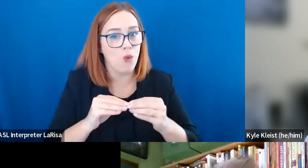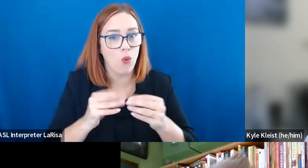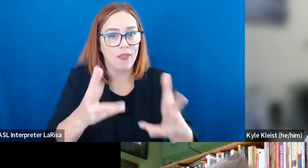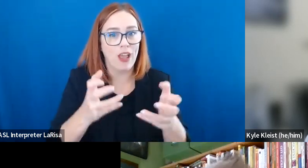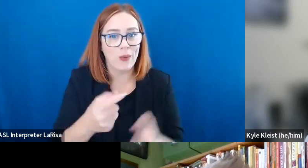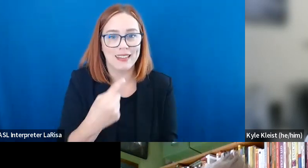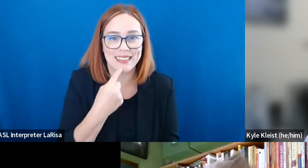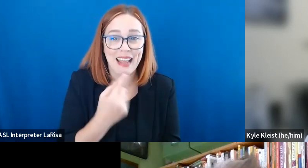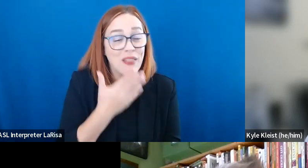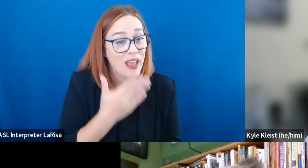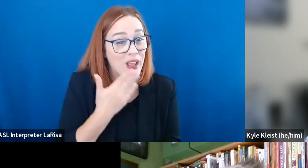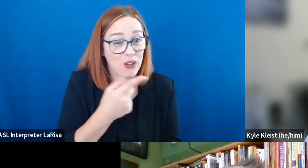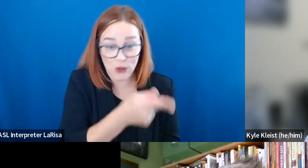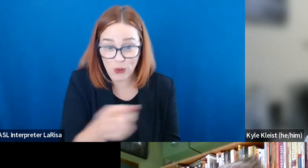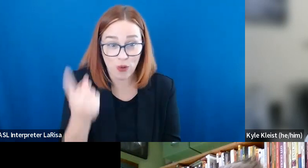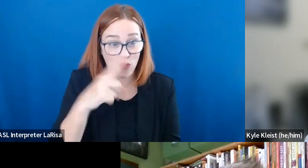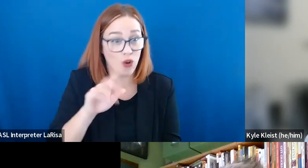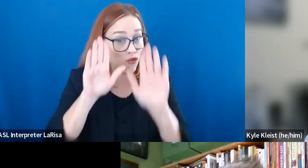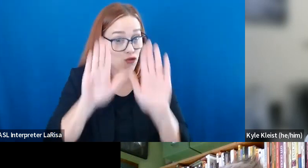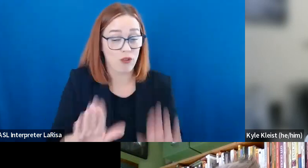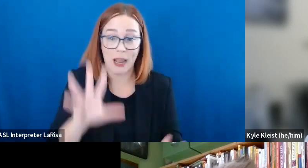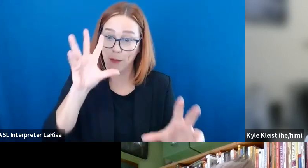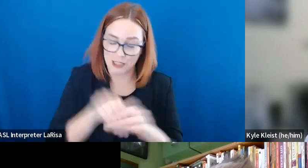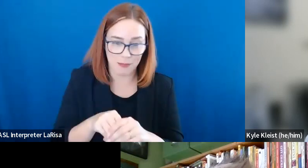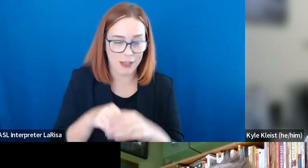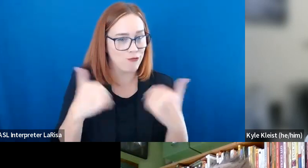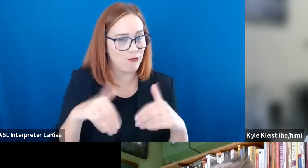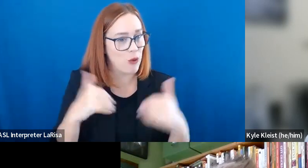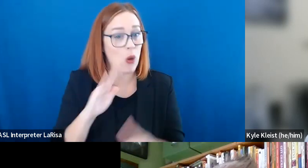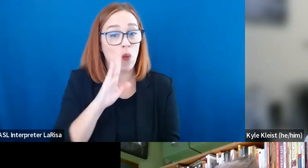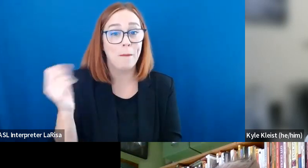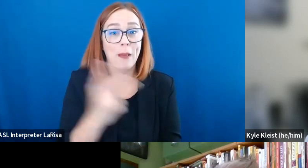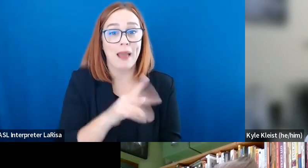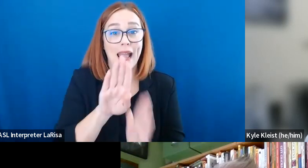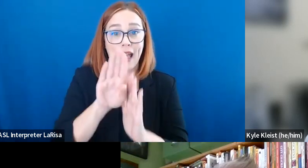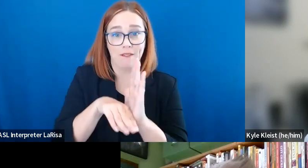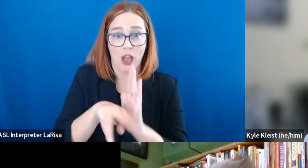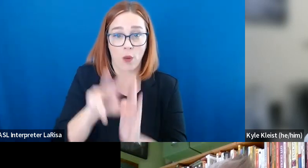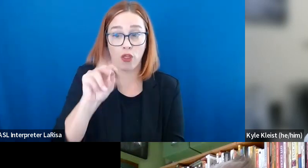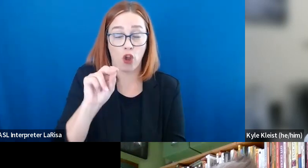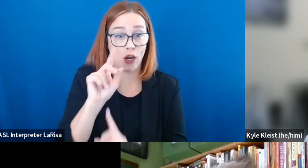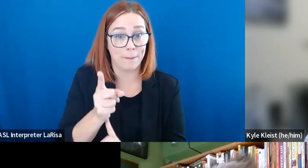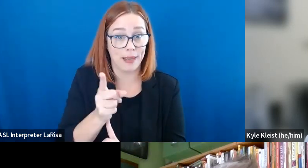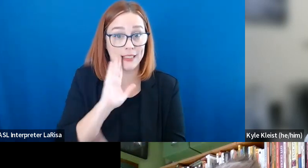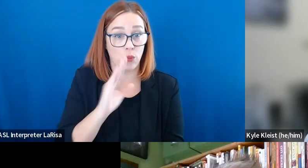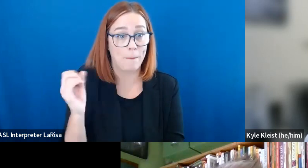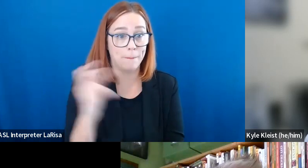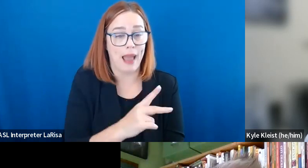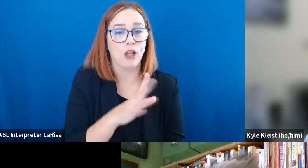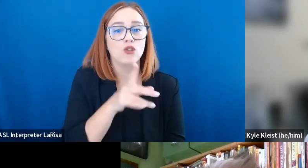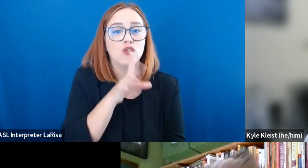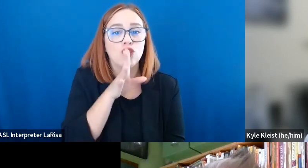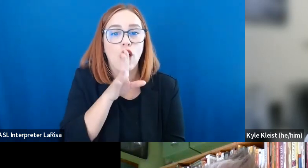participants, and we'll be back. In half an hour, we're back talking about volunteer programs,